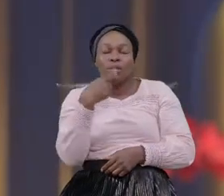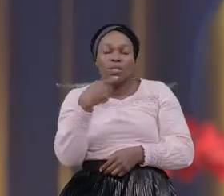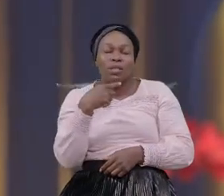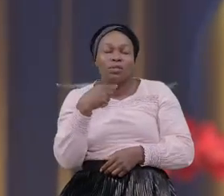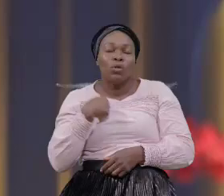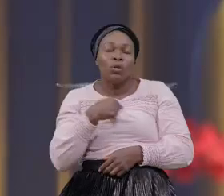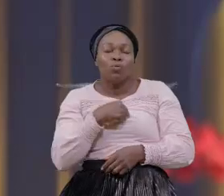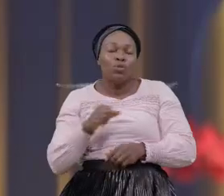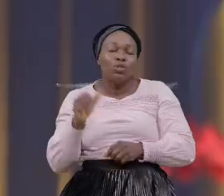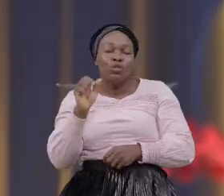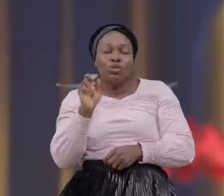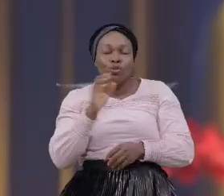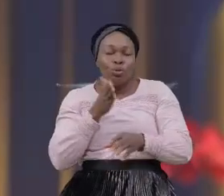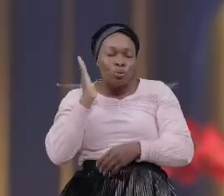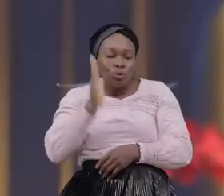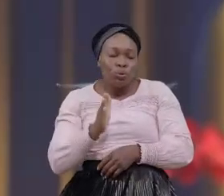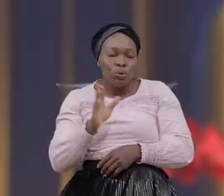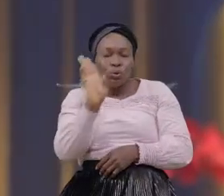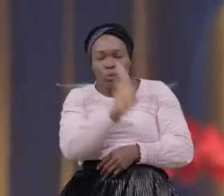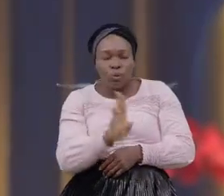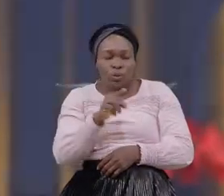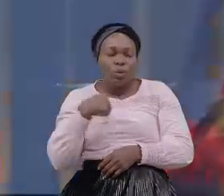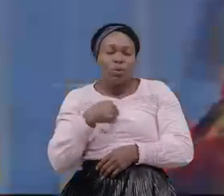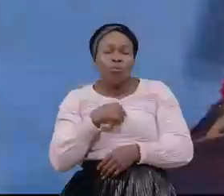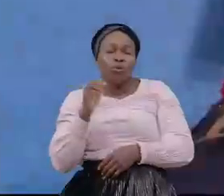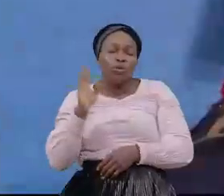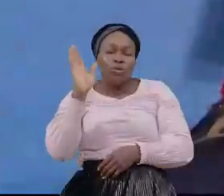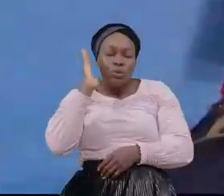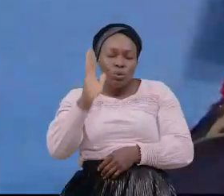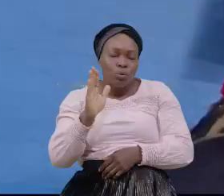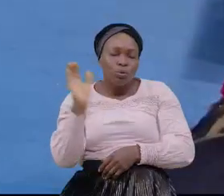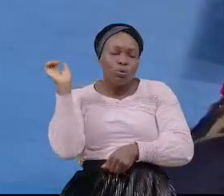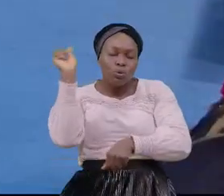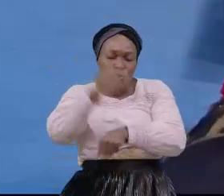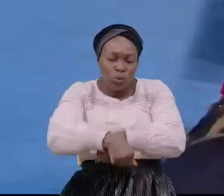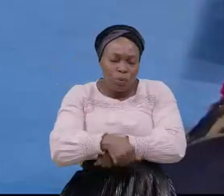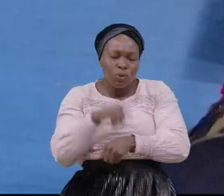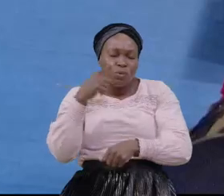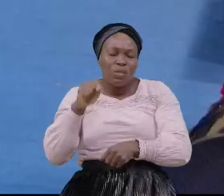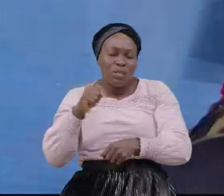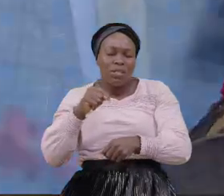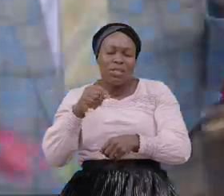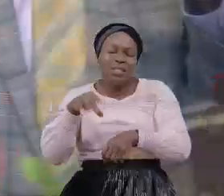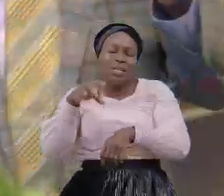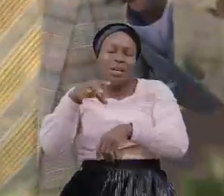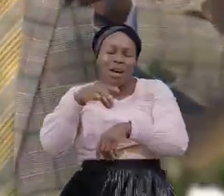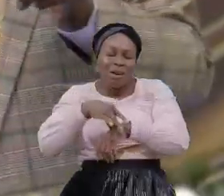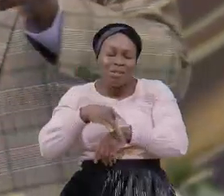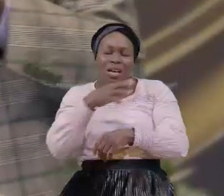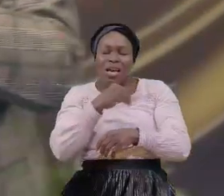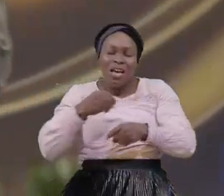should subdue, we should refresh, we should subdue the earth. Lord, now we come and we're